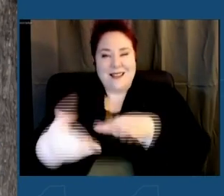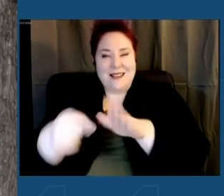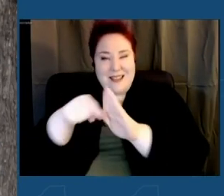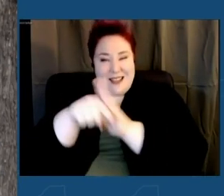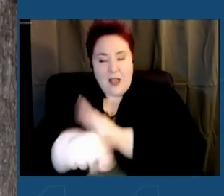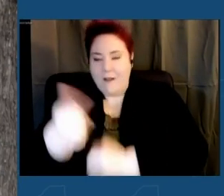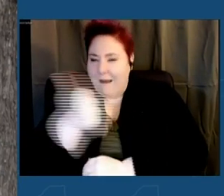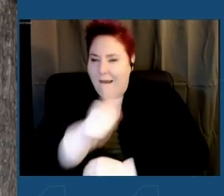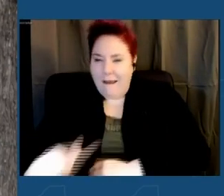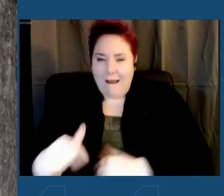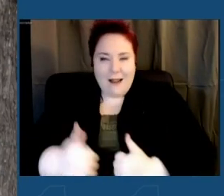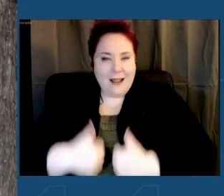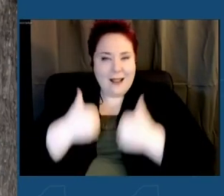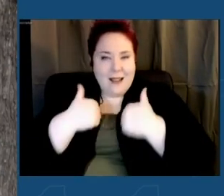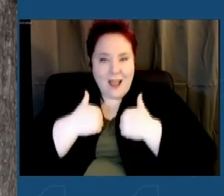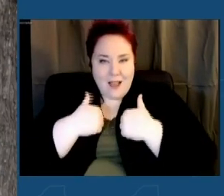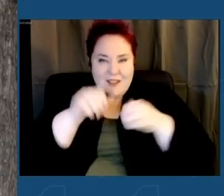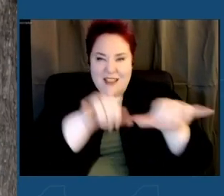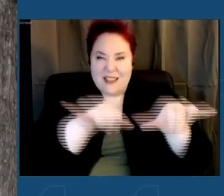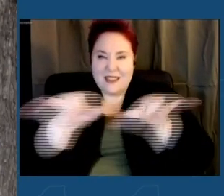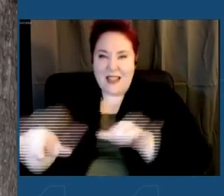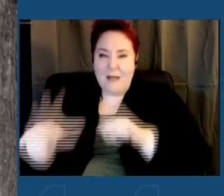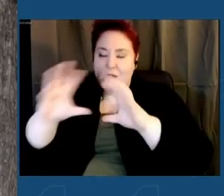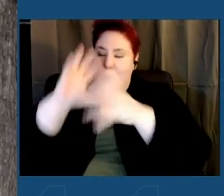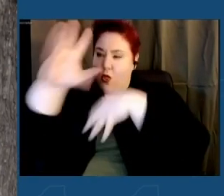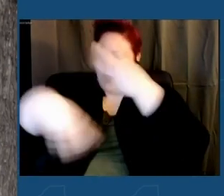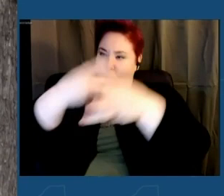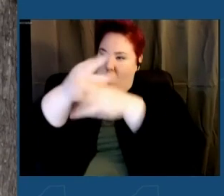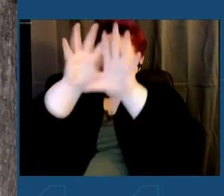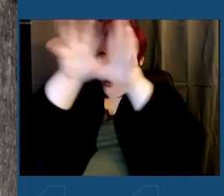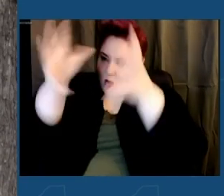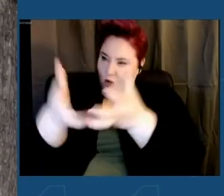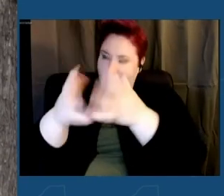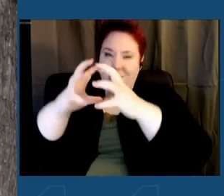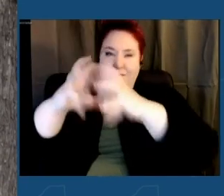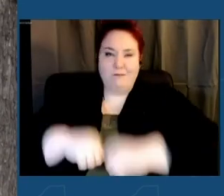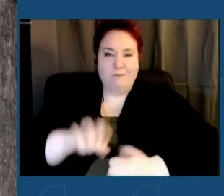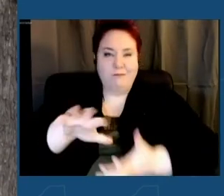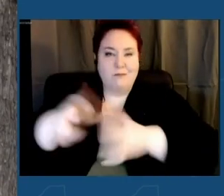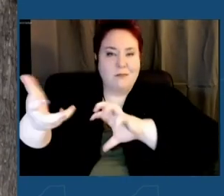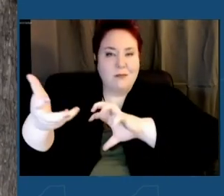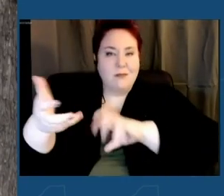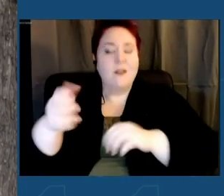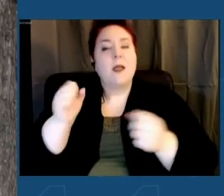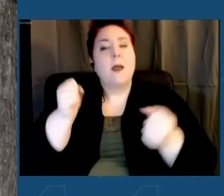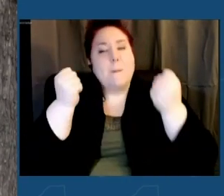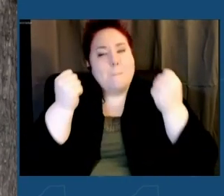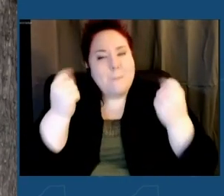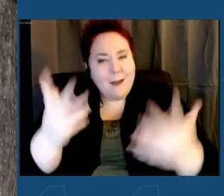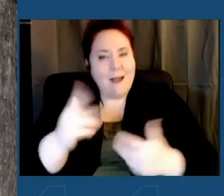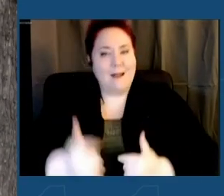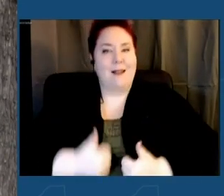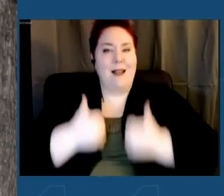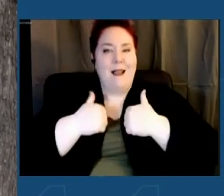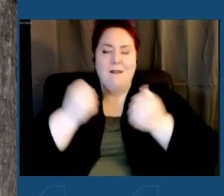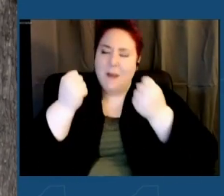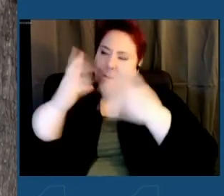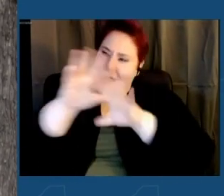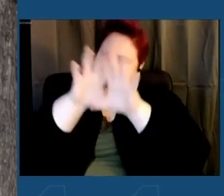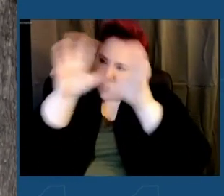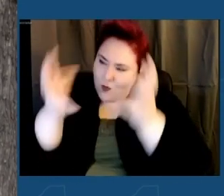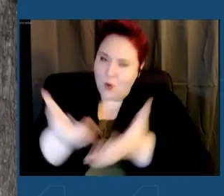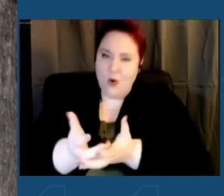the destruction of the world. Many lives, many worlds were transformed